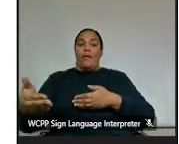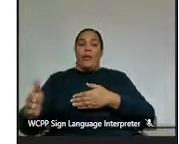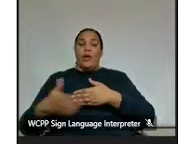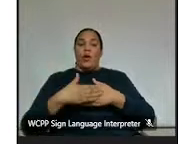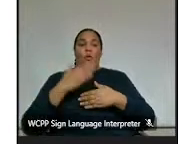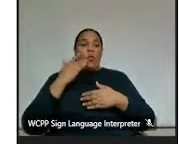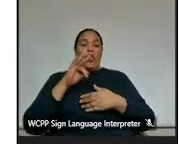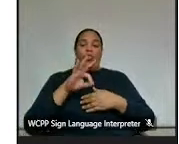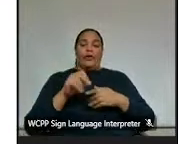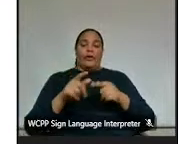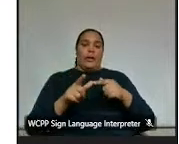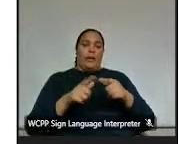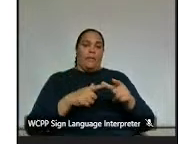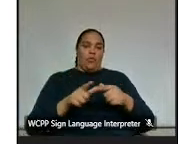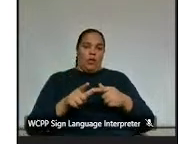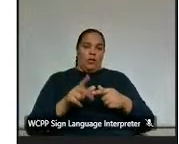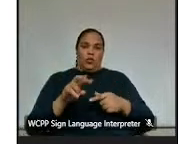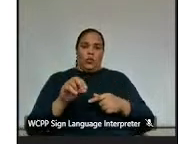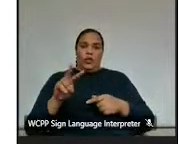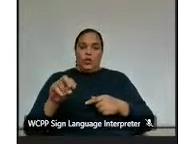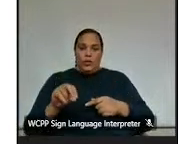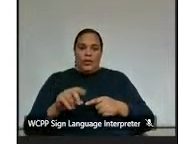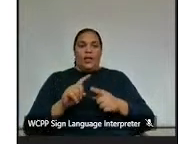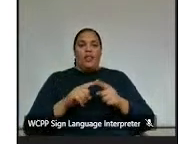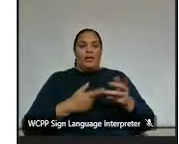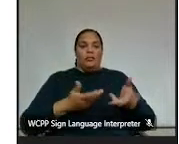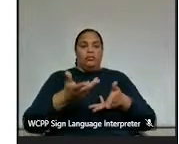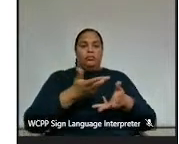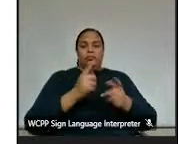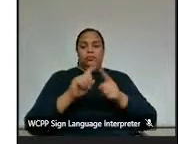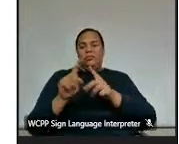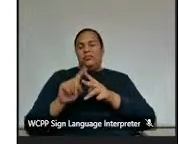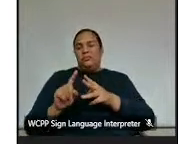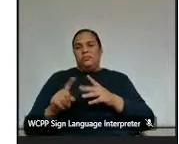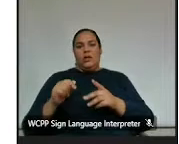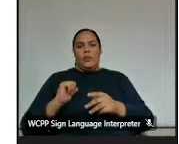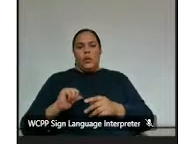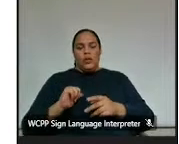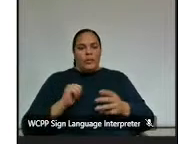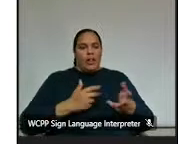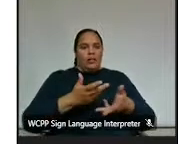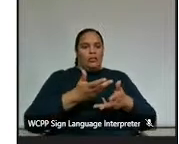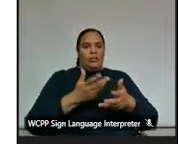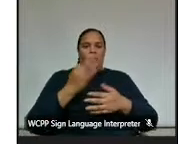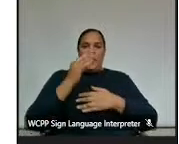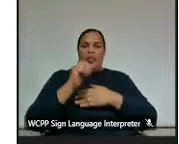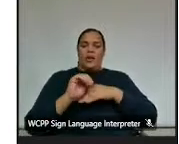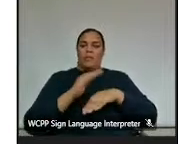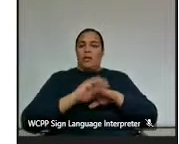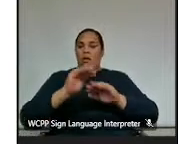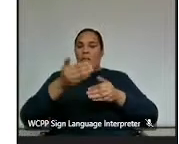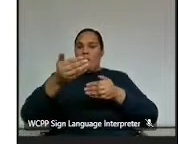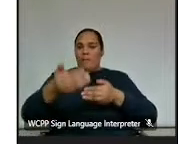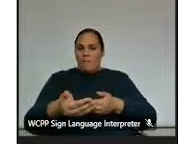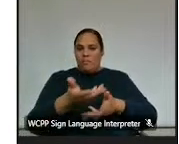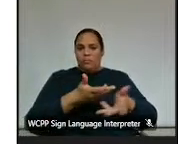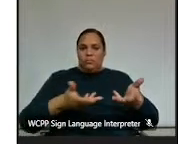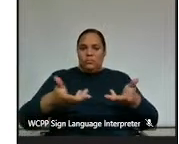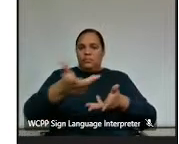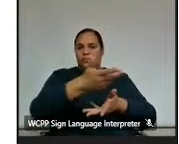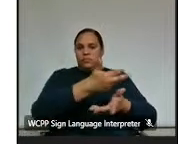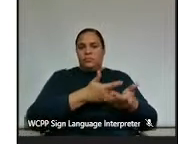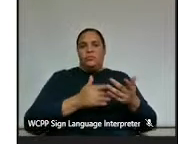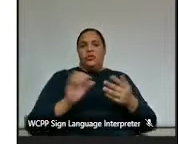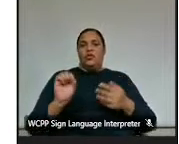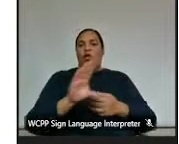of April. We then engaged with various municipalities over a three-month period. The